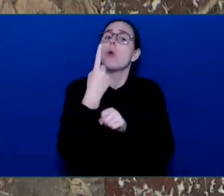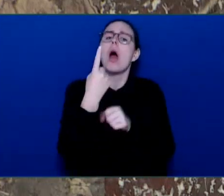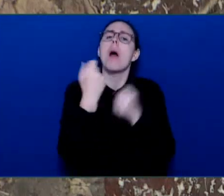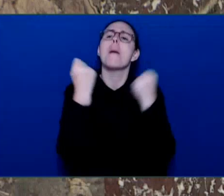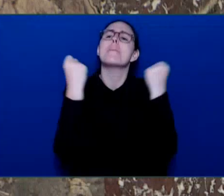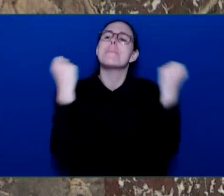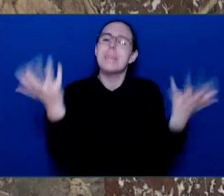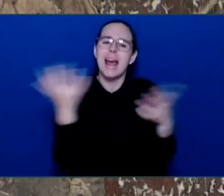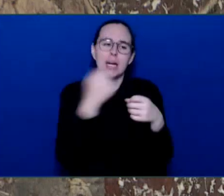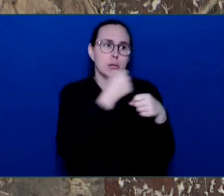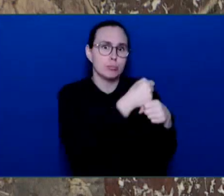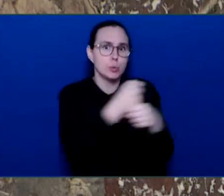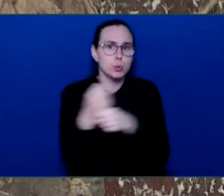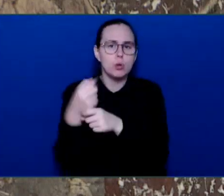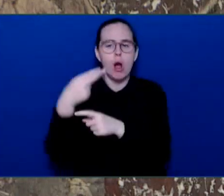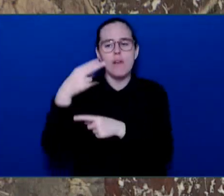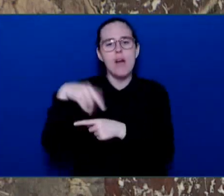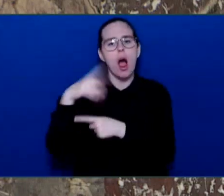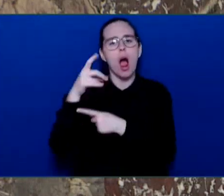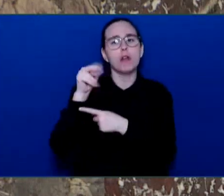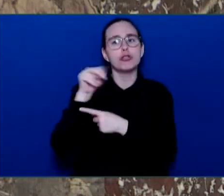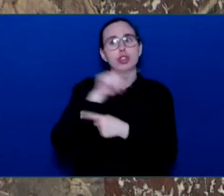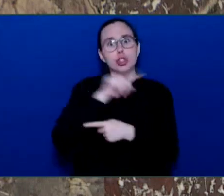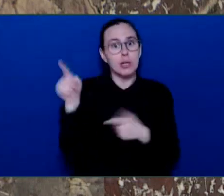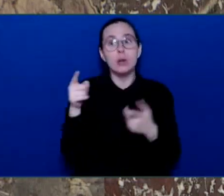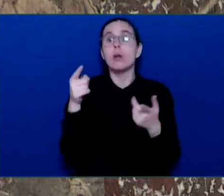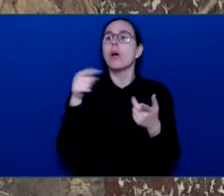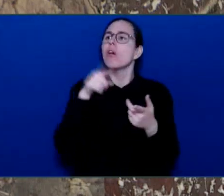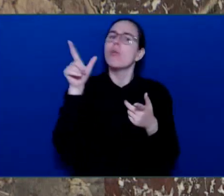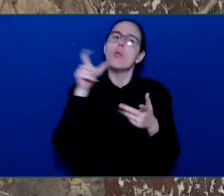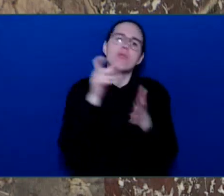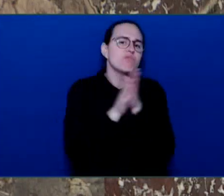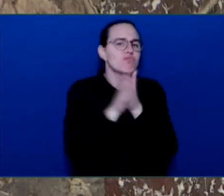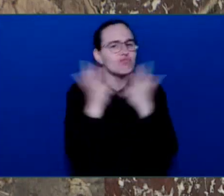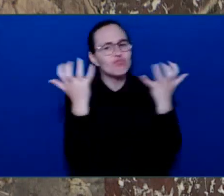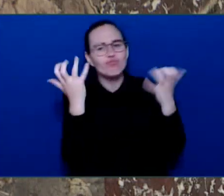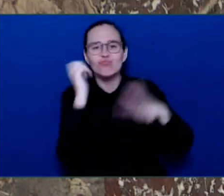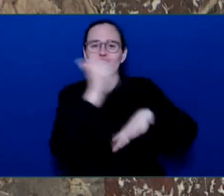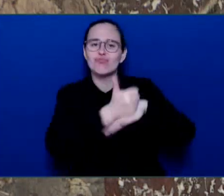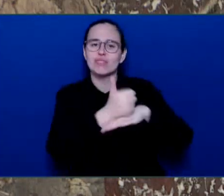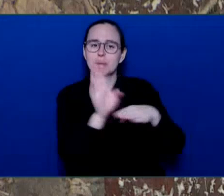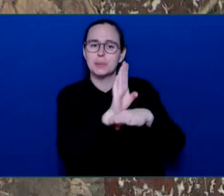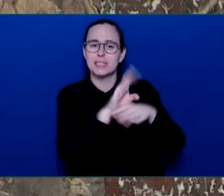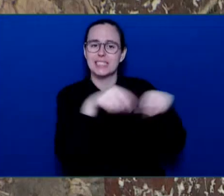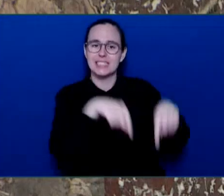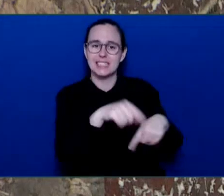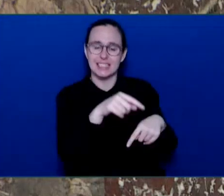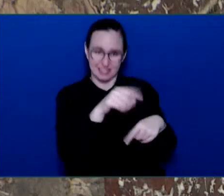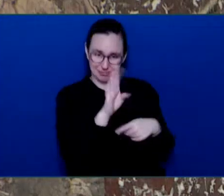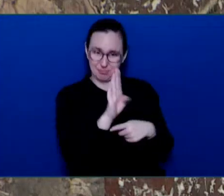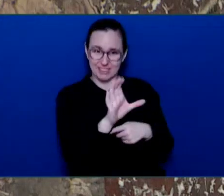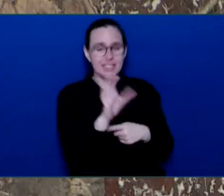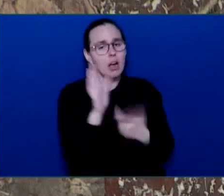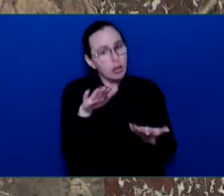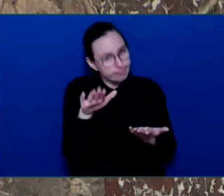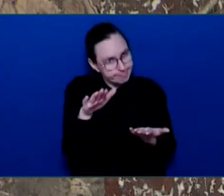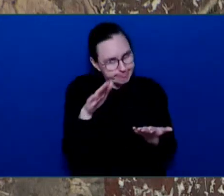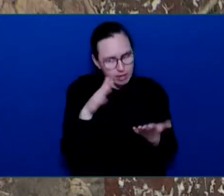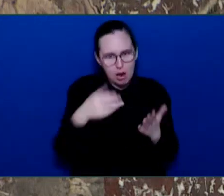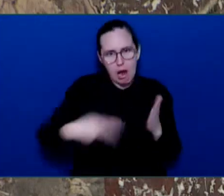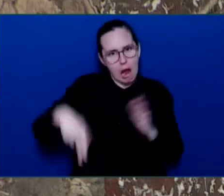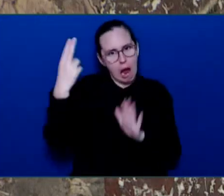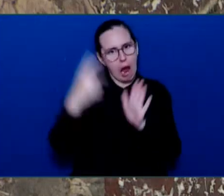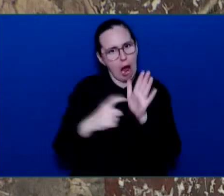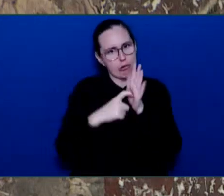requires 1,500 megawatts of power. This is massive. And we don't want to do what the old government did. And we know what they